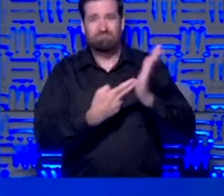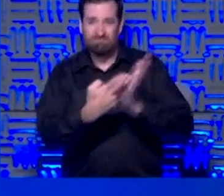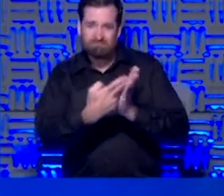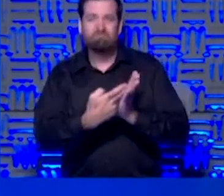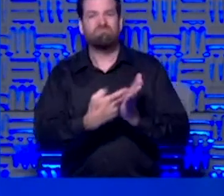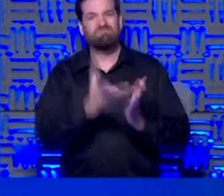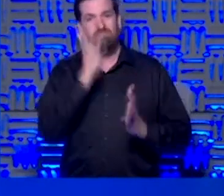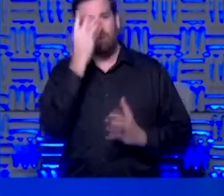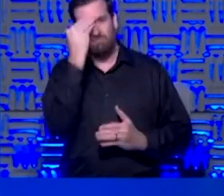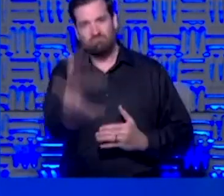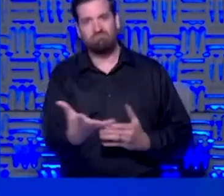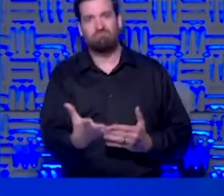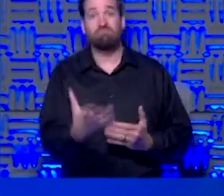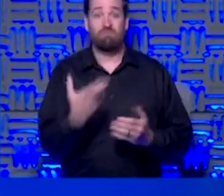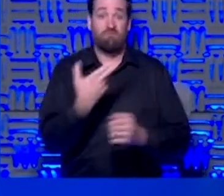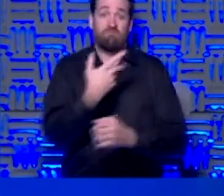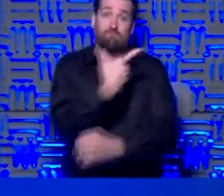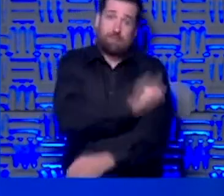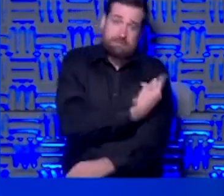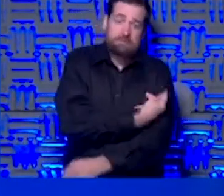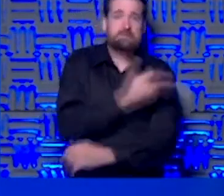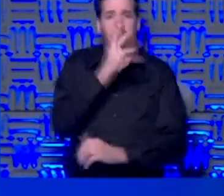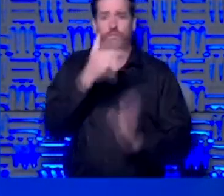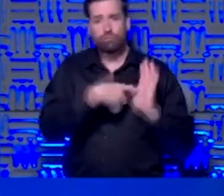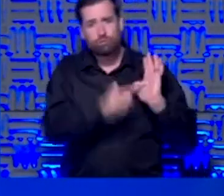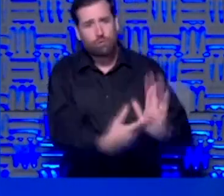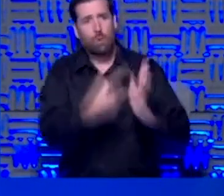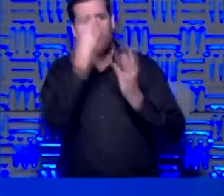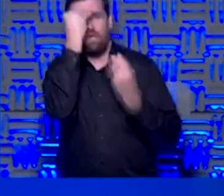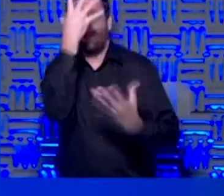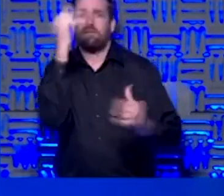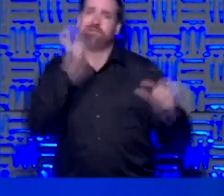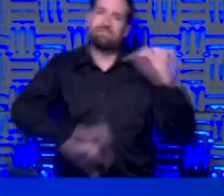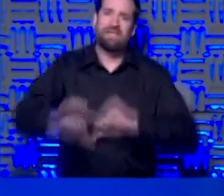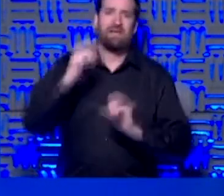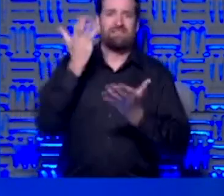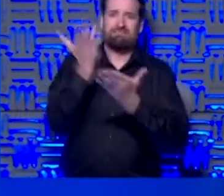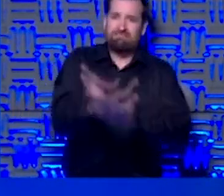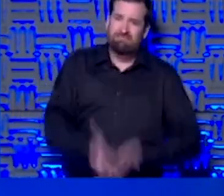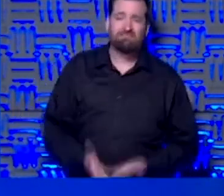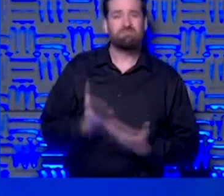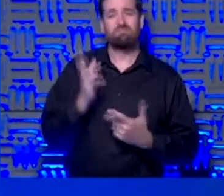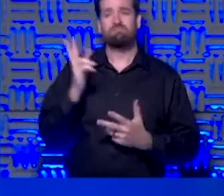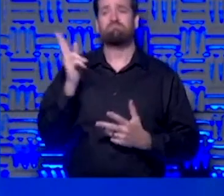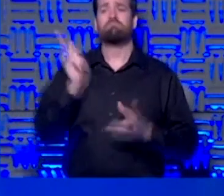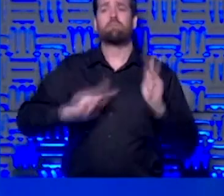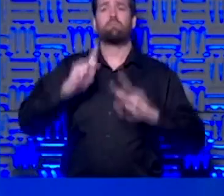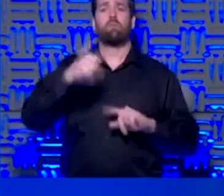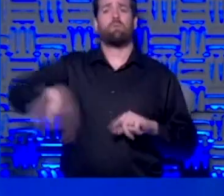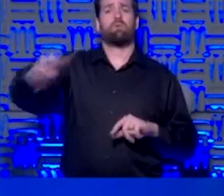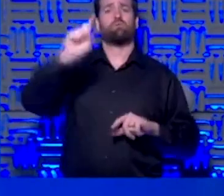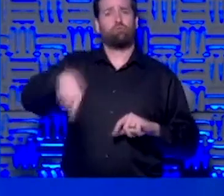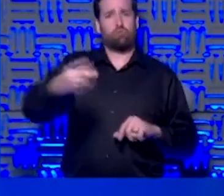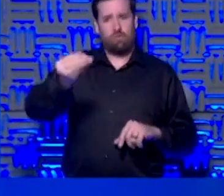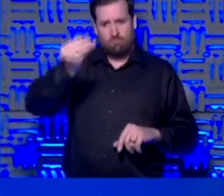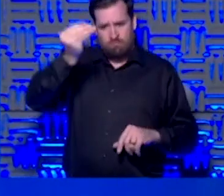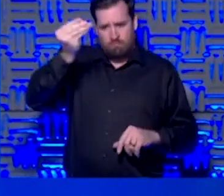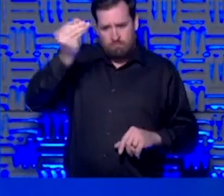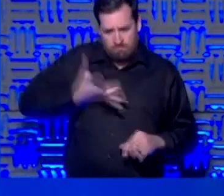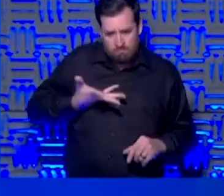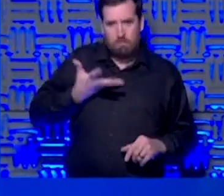about vaccinations, and we'll talk about the science of it, and we'll show you the data around it. Because that, I think people have to make an informed decision. But the